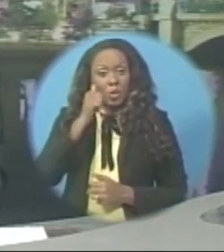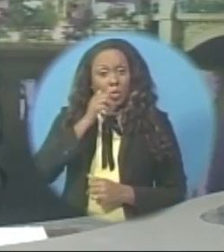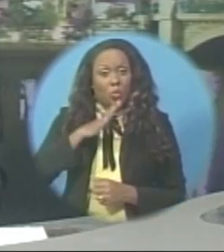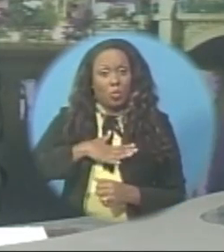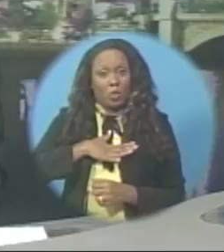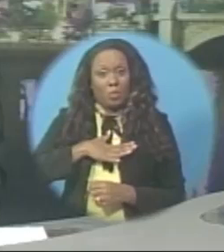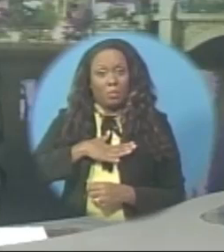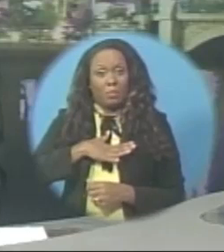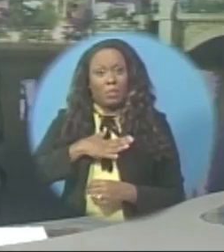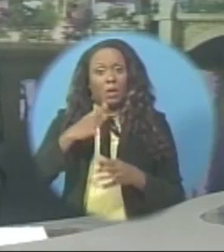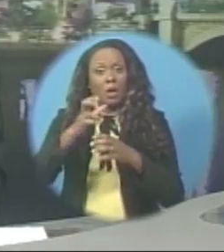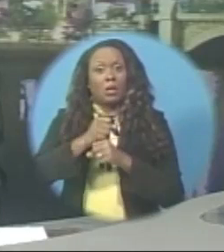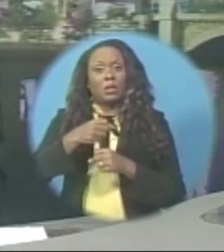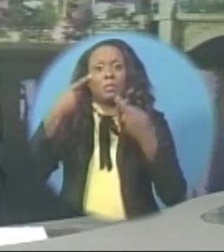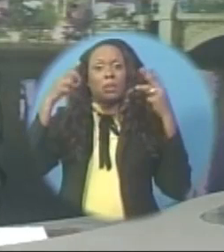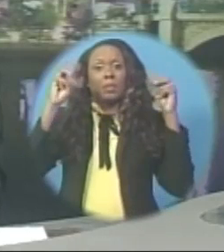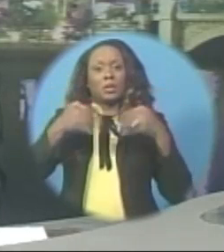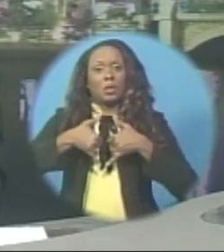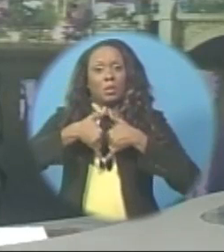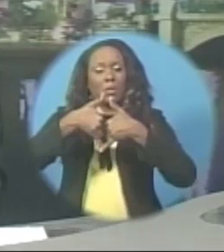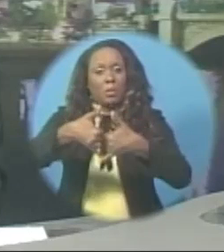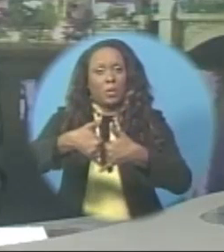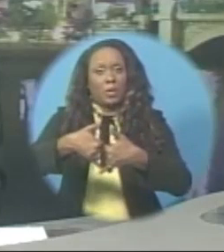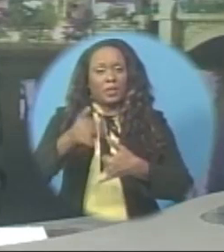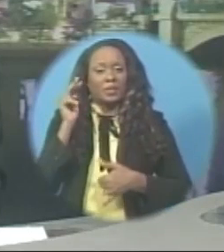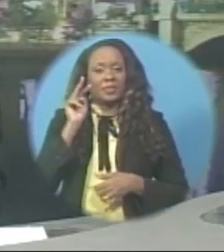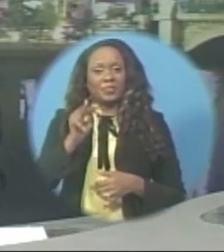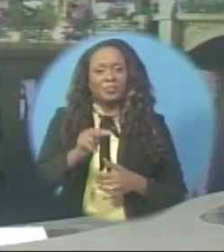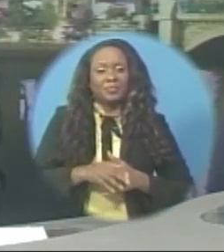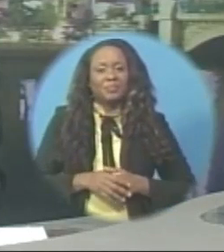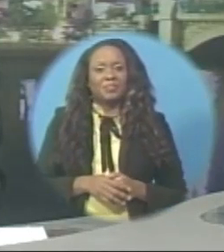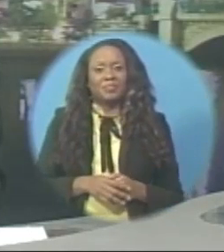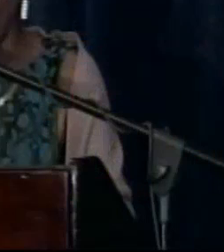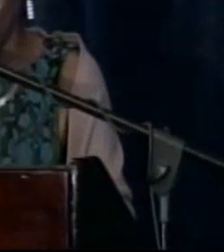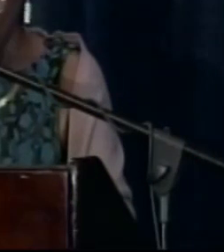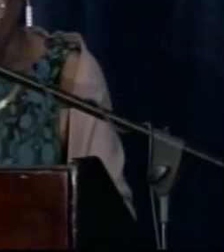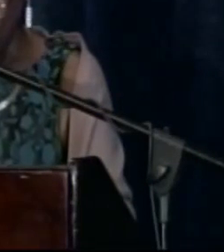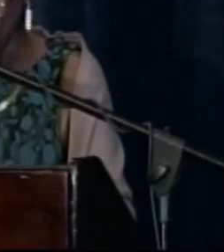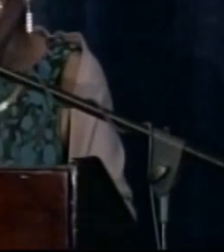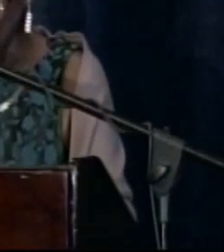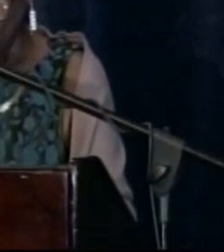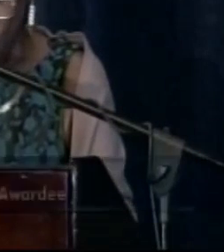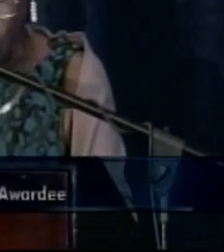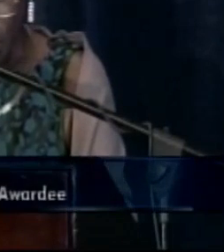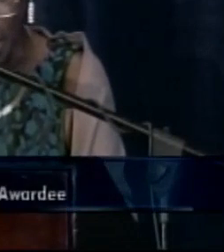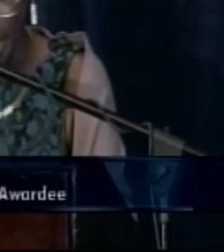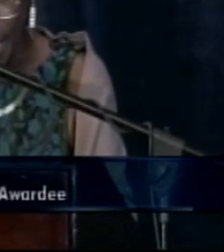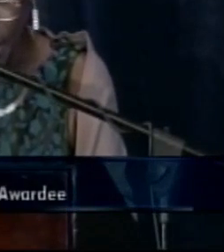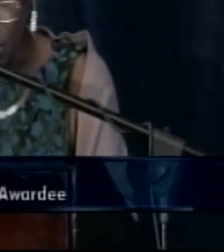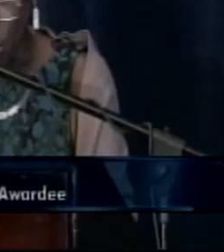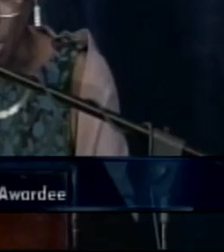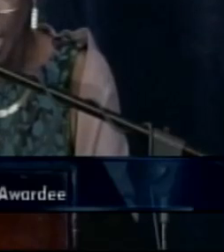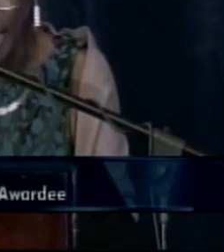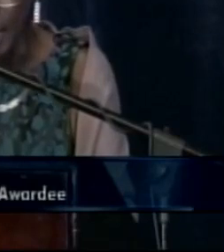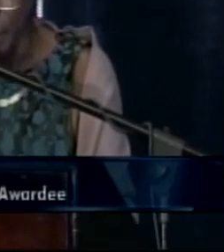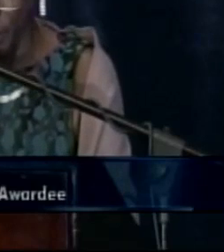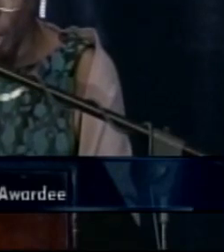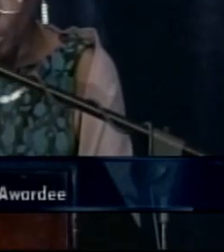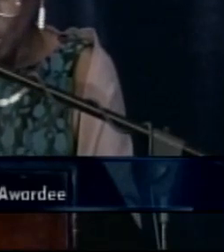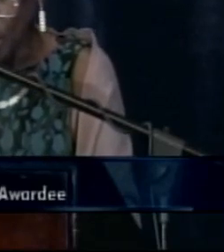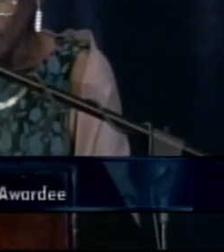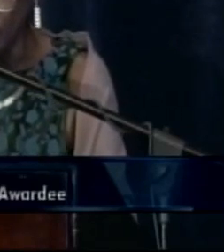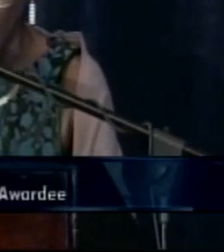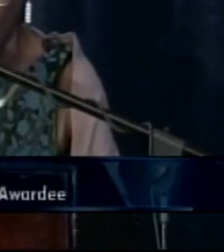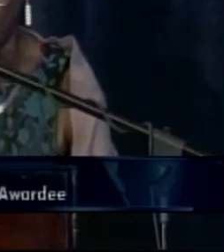second prize, while Carrie Belgrave placed first. Stop expecting writers to do things for free. This is our time,